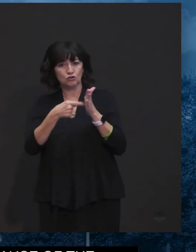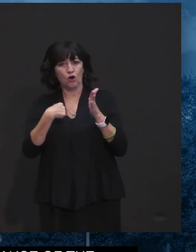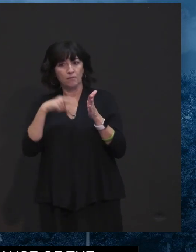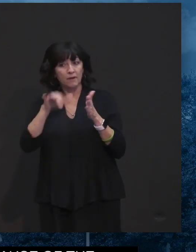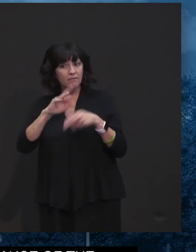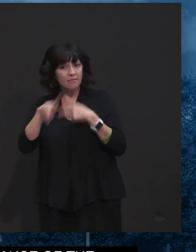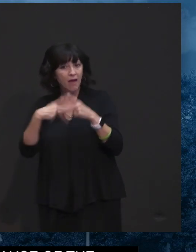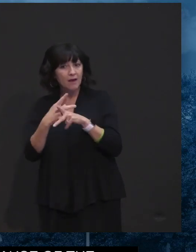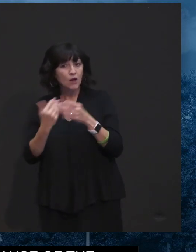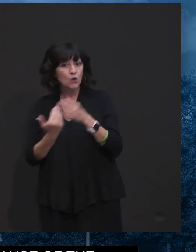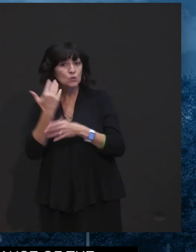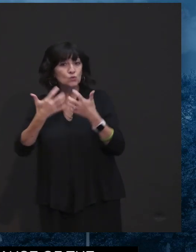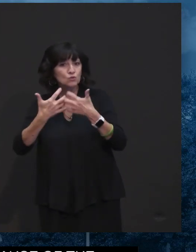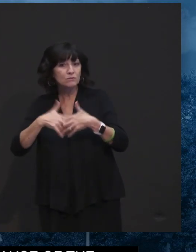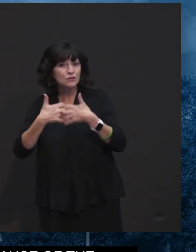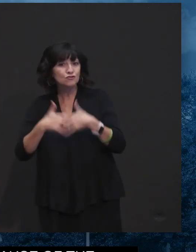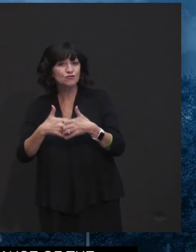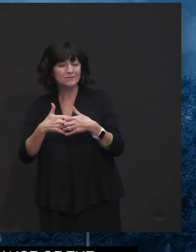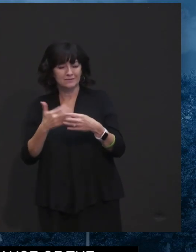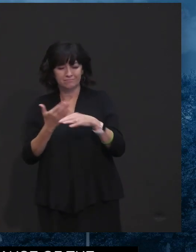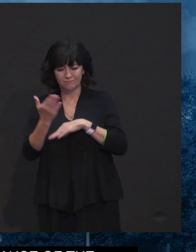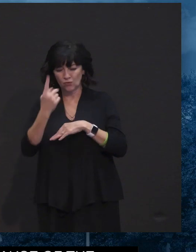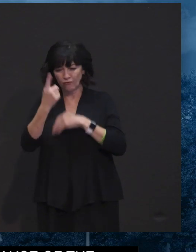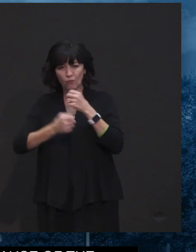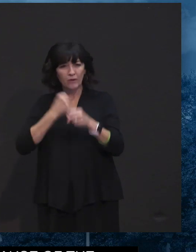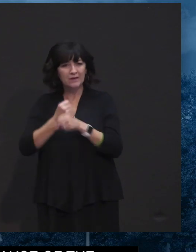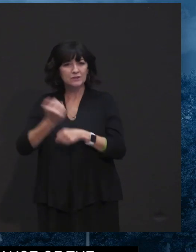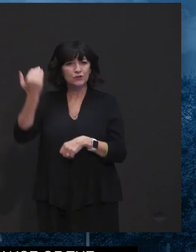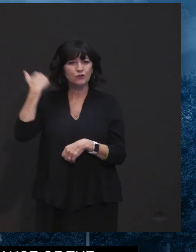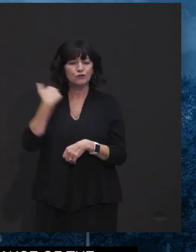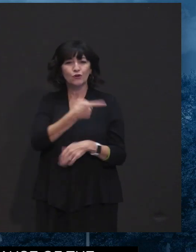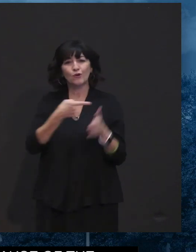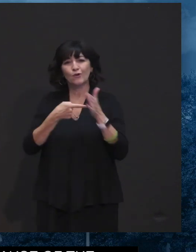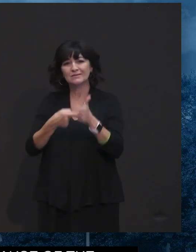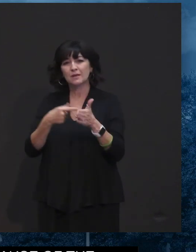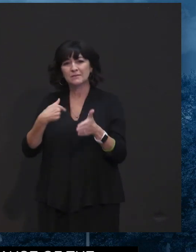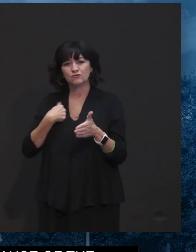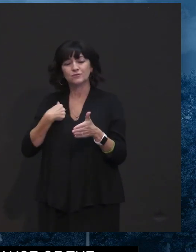bit over a year ago and demonstrated them down at the warehouse. And so,